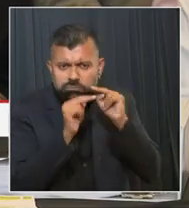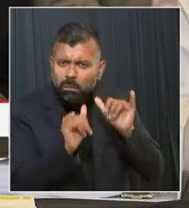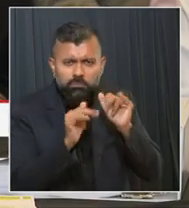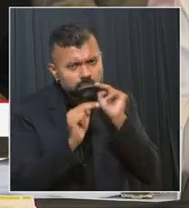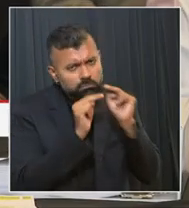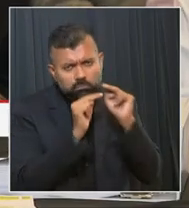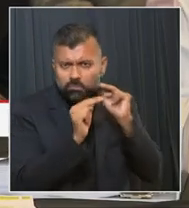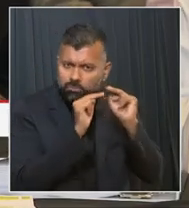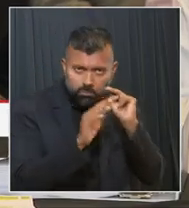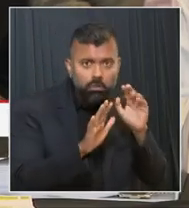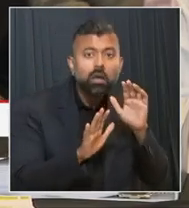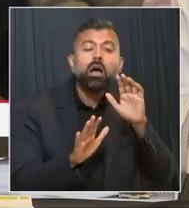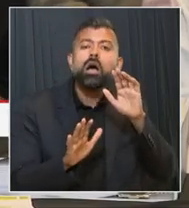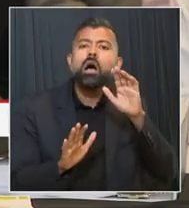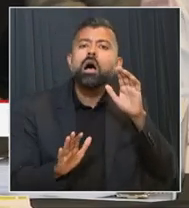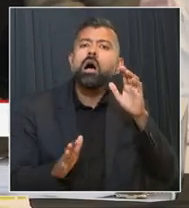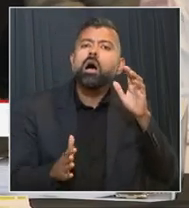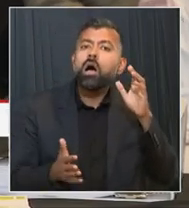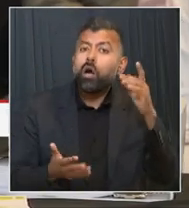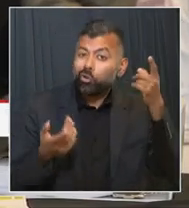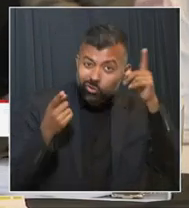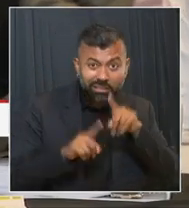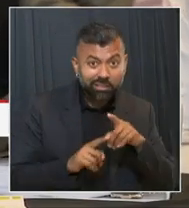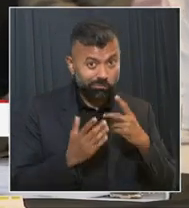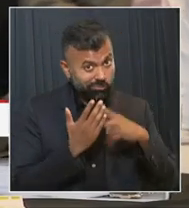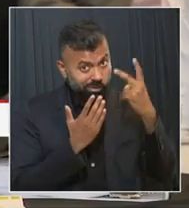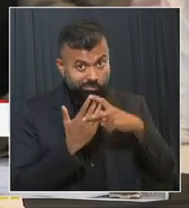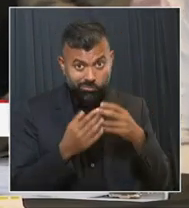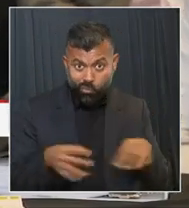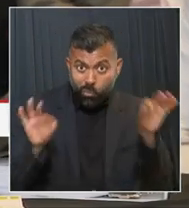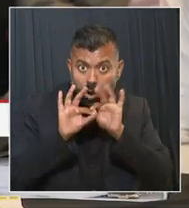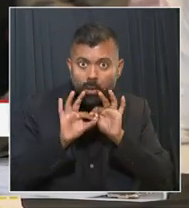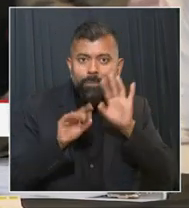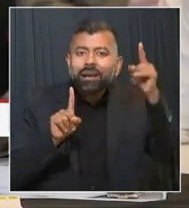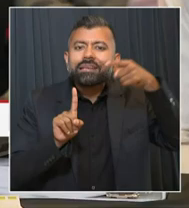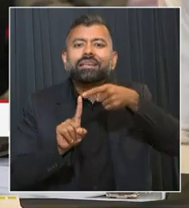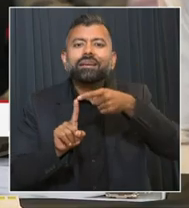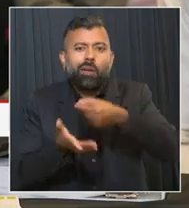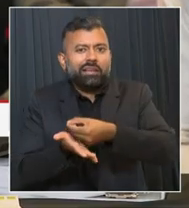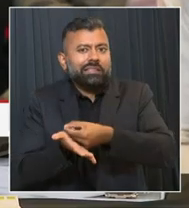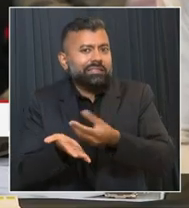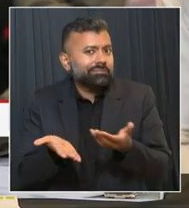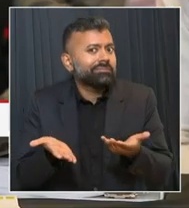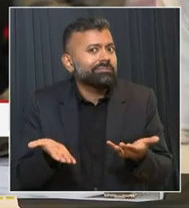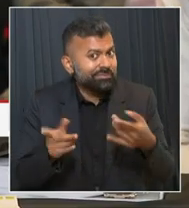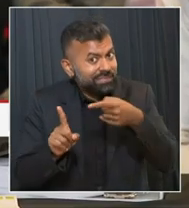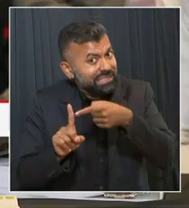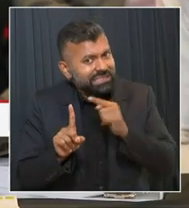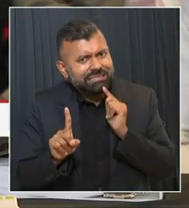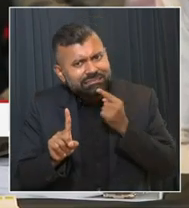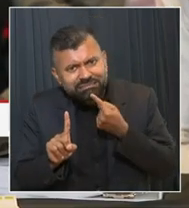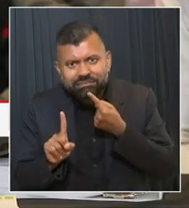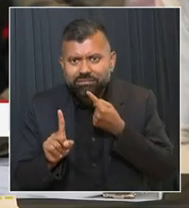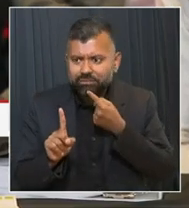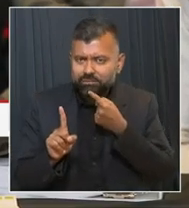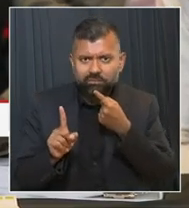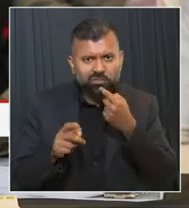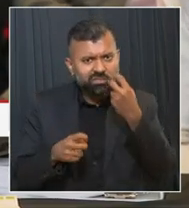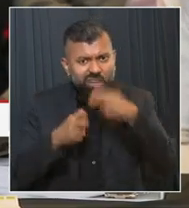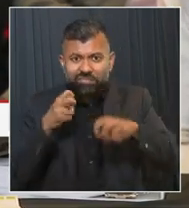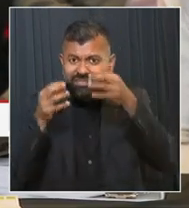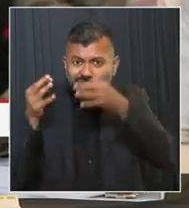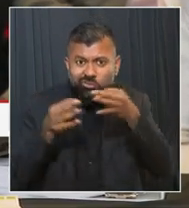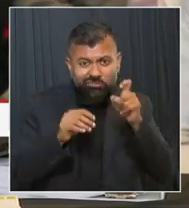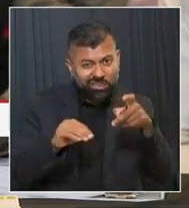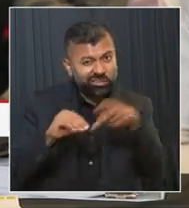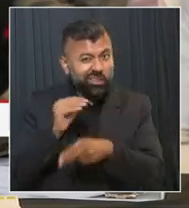revenues. Well, if you know you have fewer revenues, then you have to make some tough decisions. Our path to deal